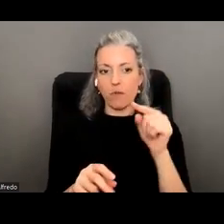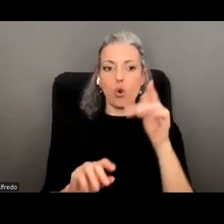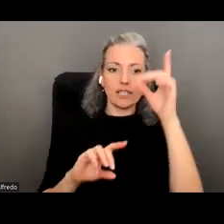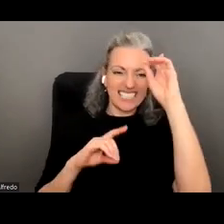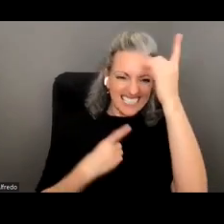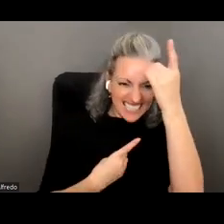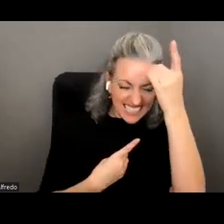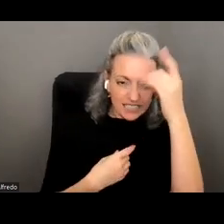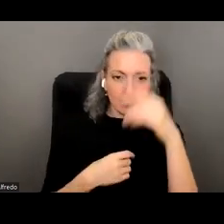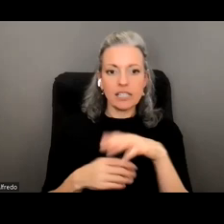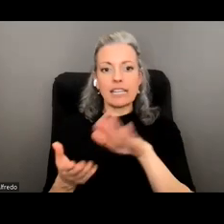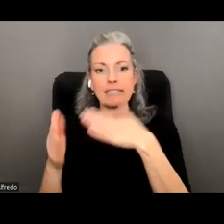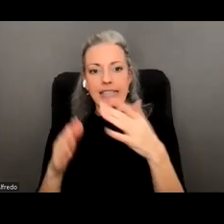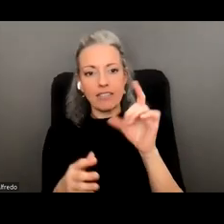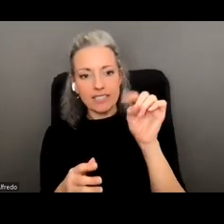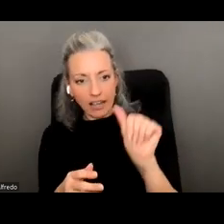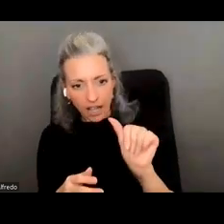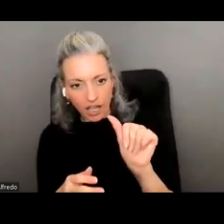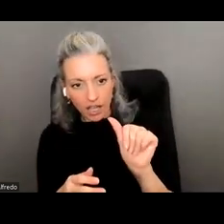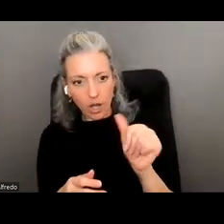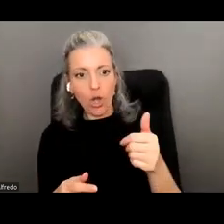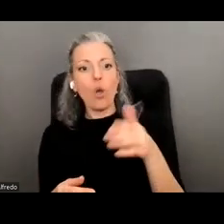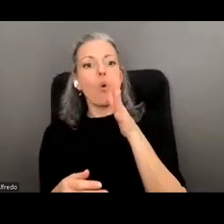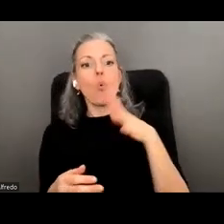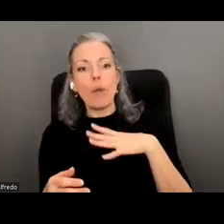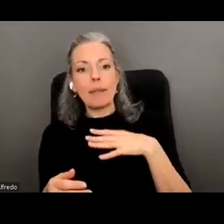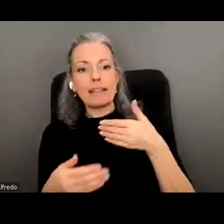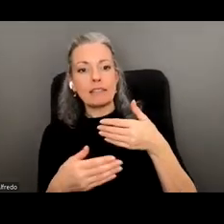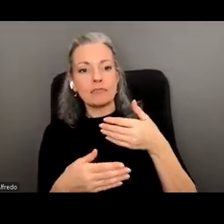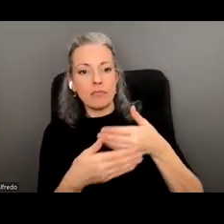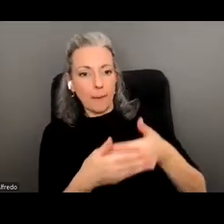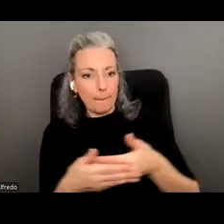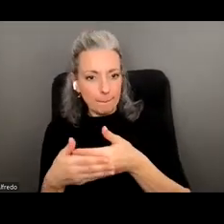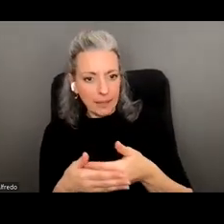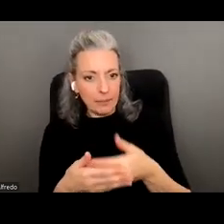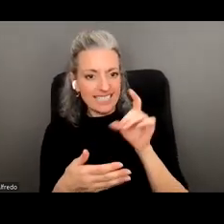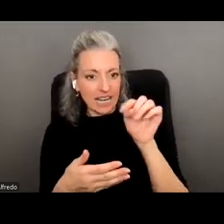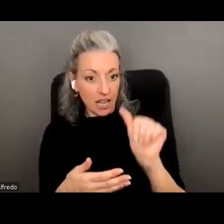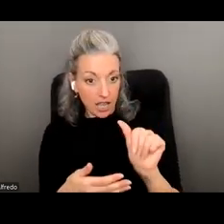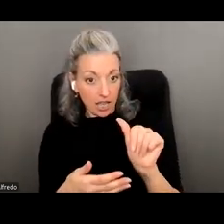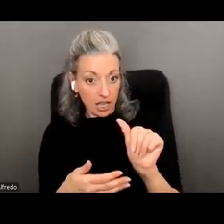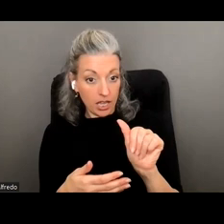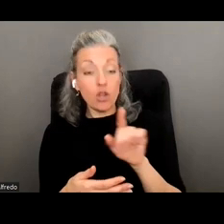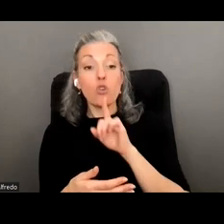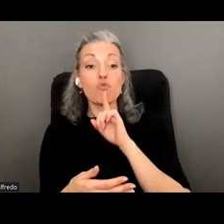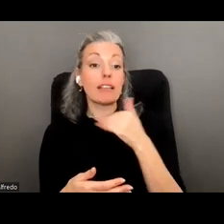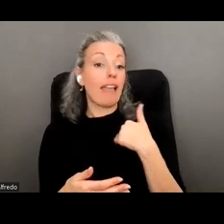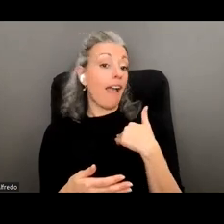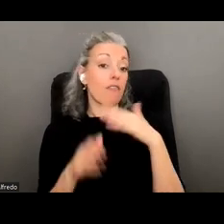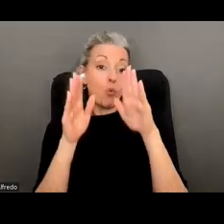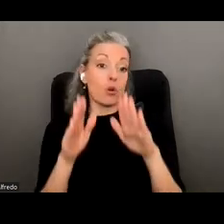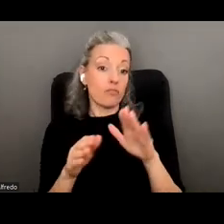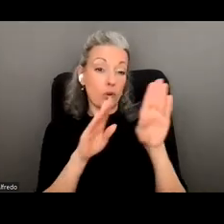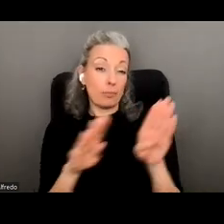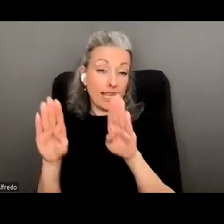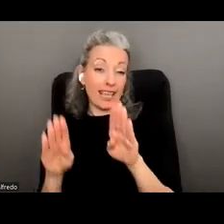and children data. And then DHCS and CDPH both have really great behavioral health